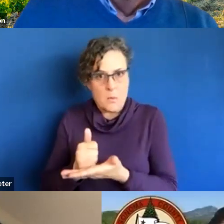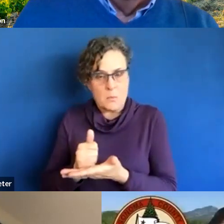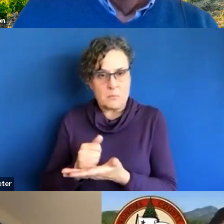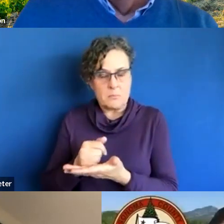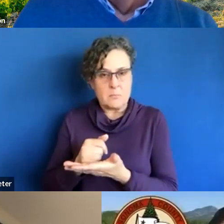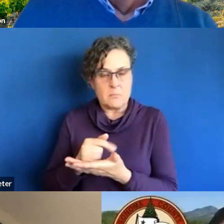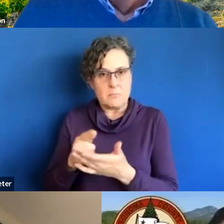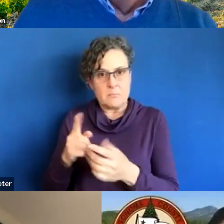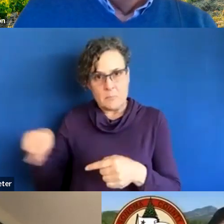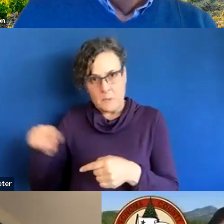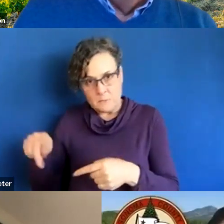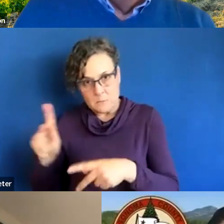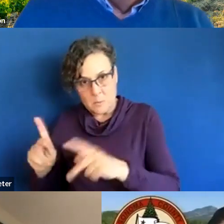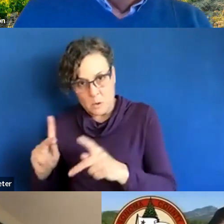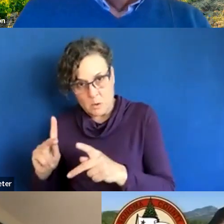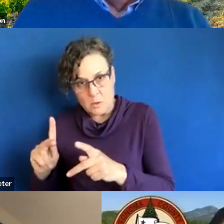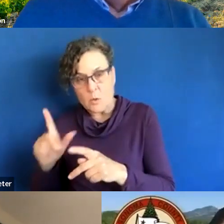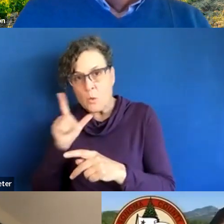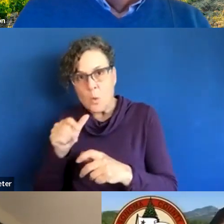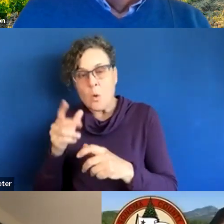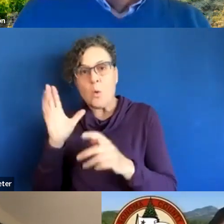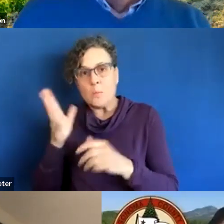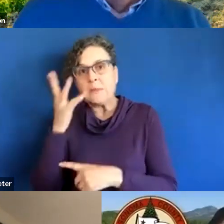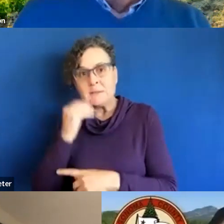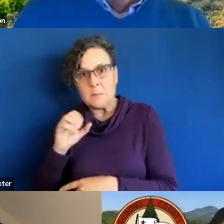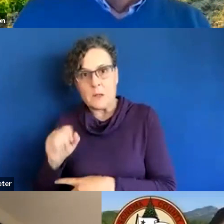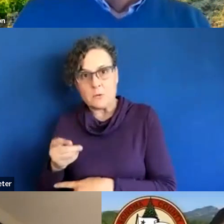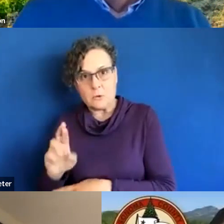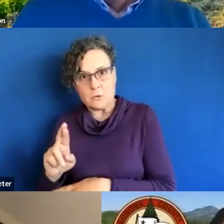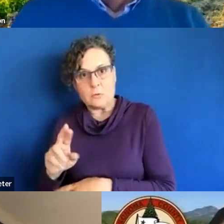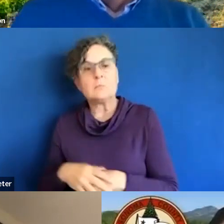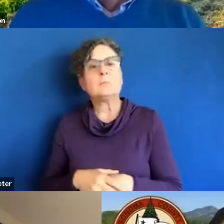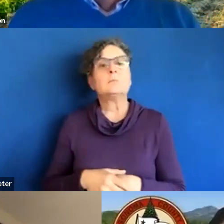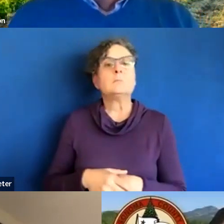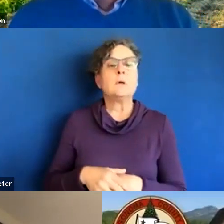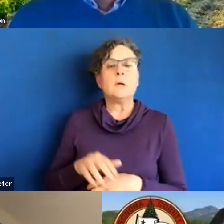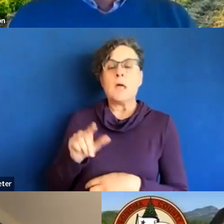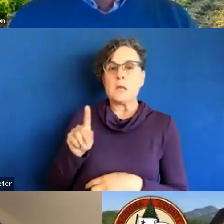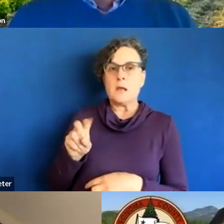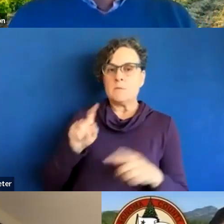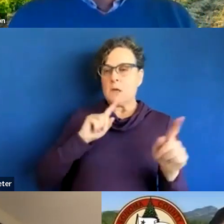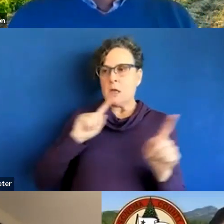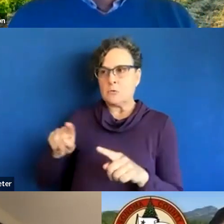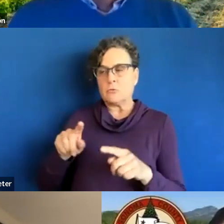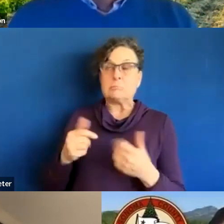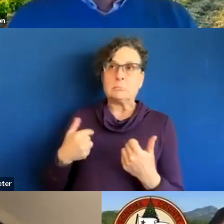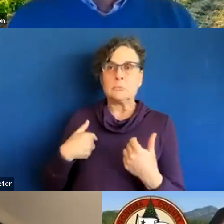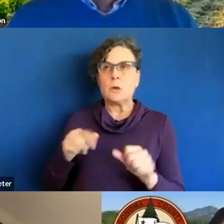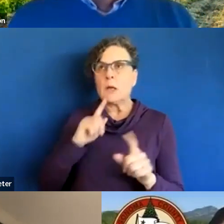cared for at the shelter. Thoughts on that? I can take a start at that. Sure.